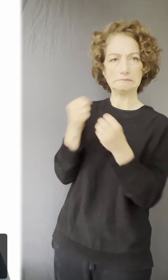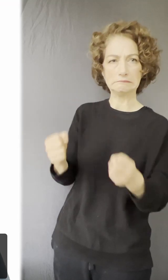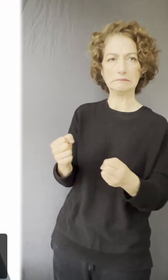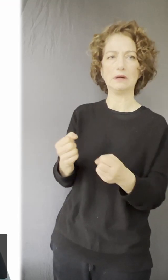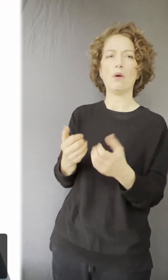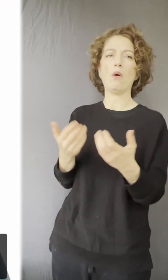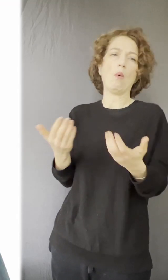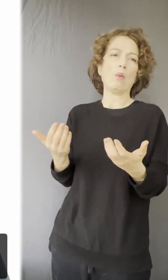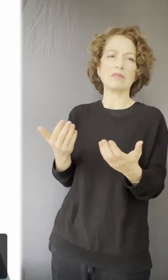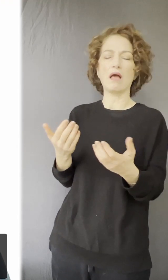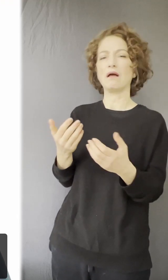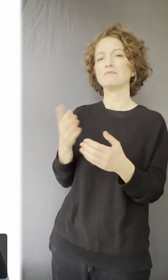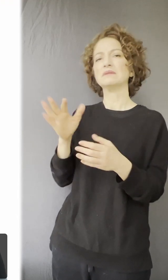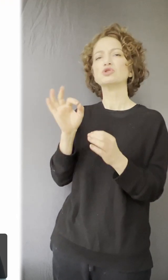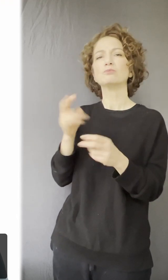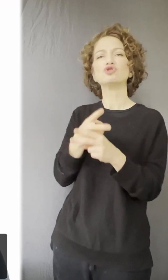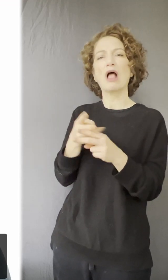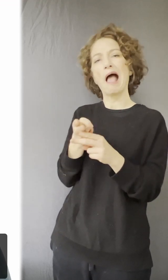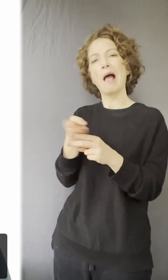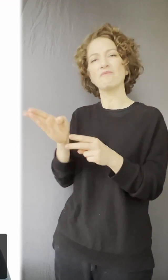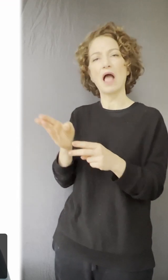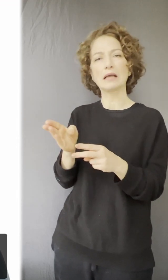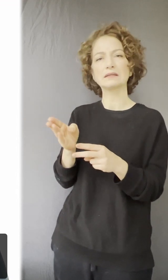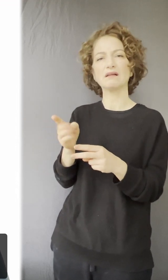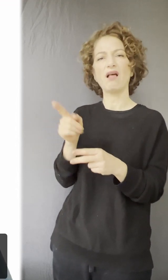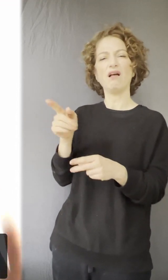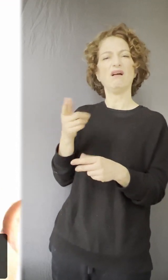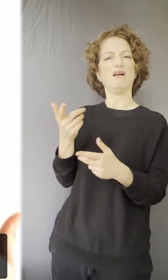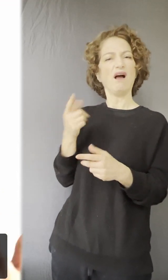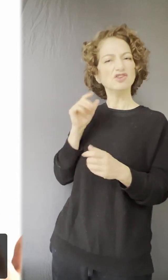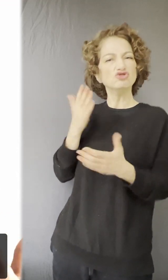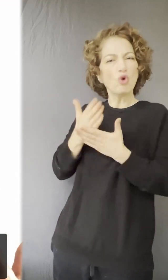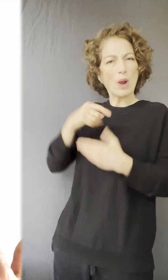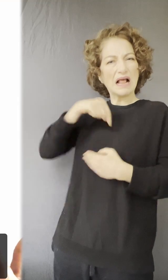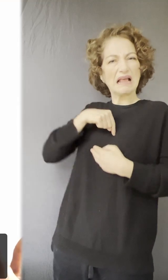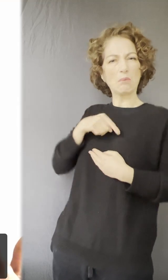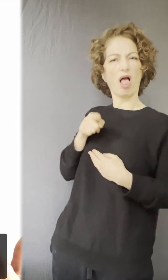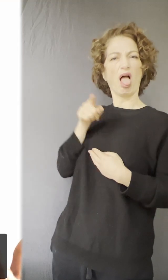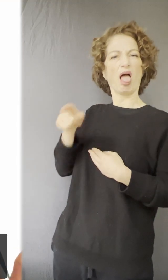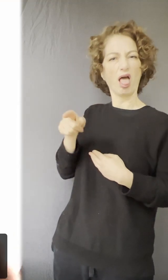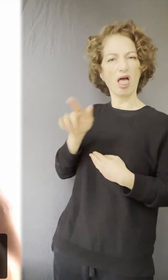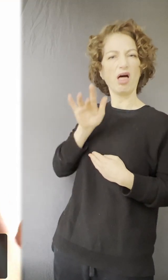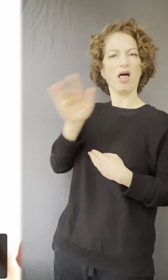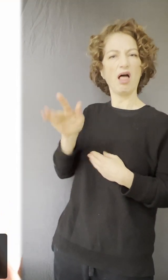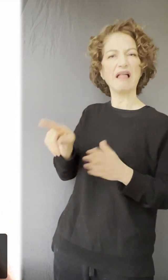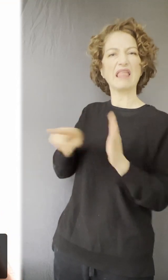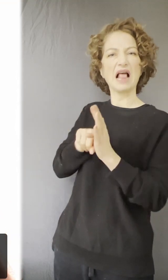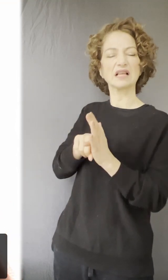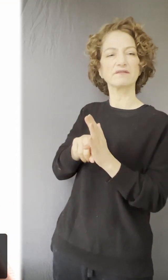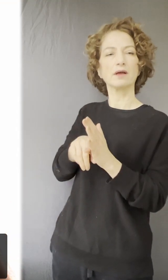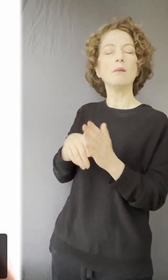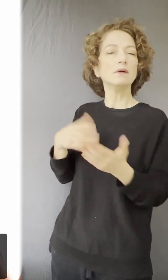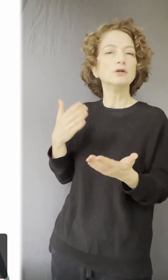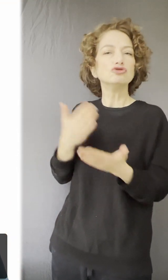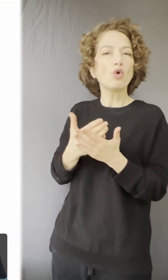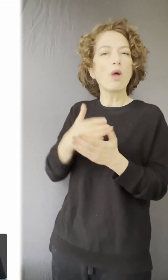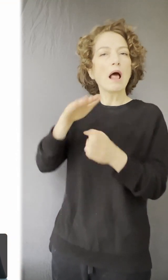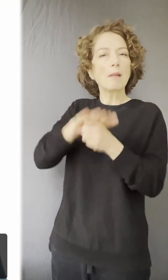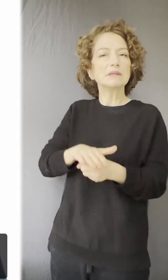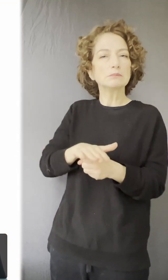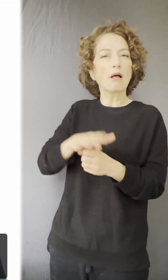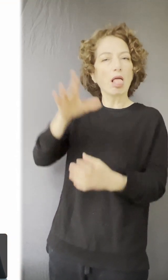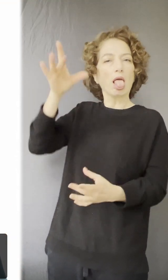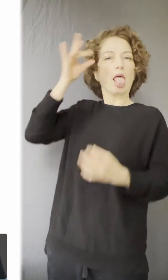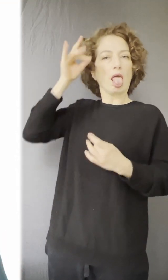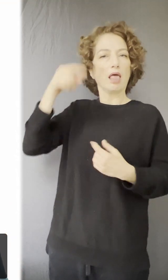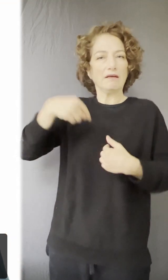working class society may be an indicator of what we've internalized about our own bodies and our own